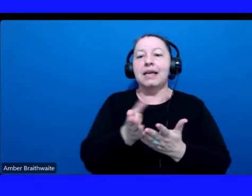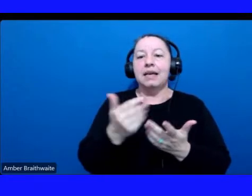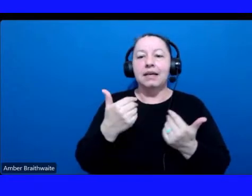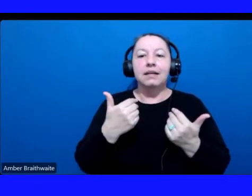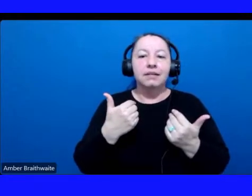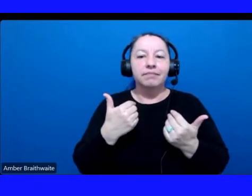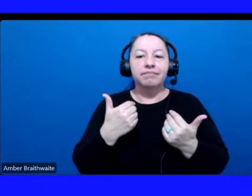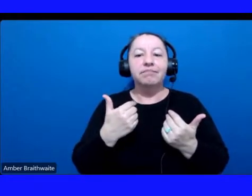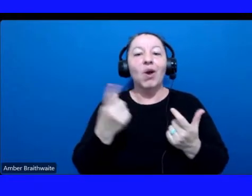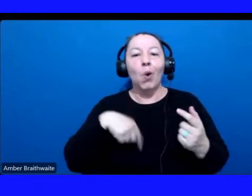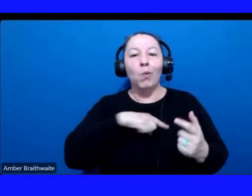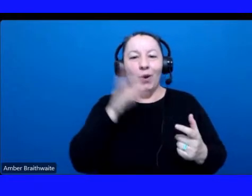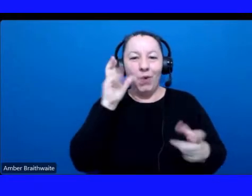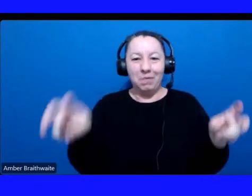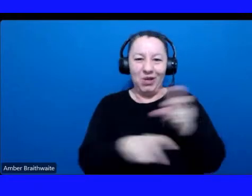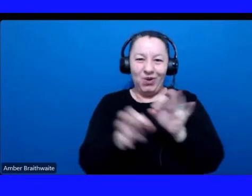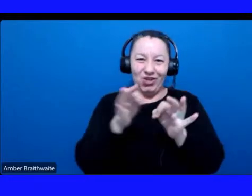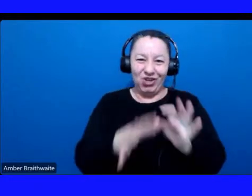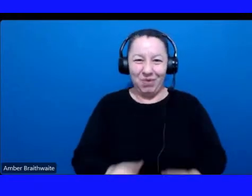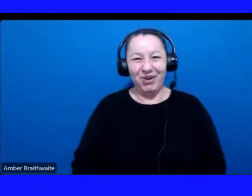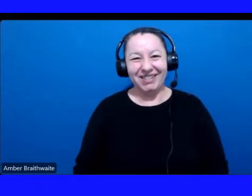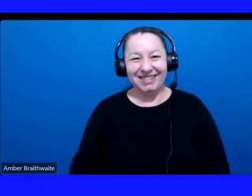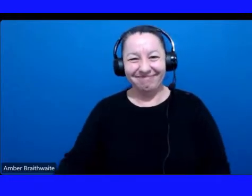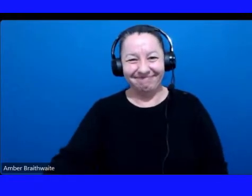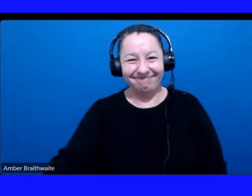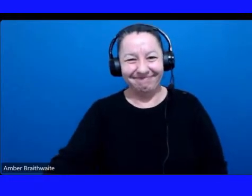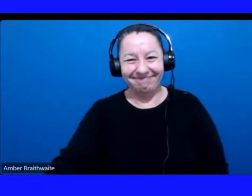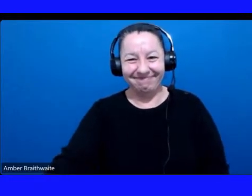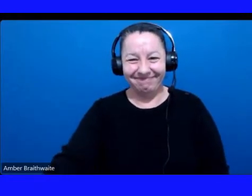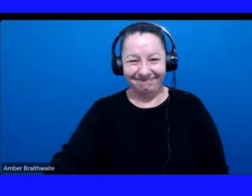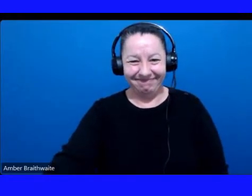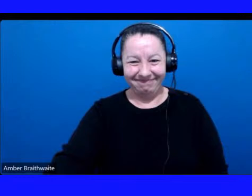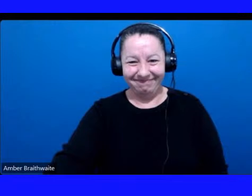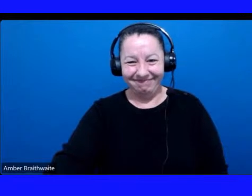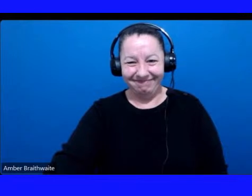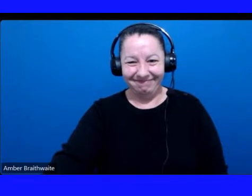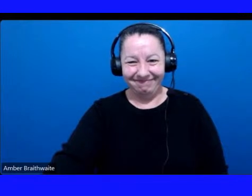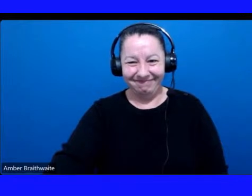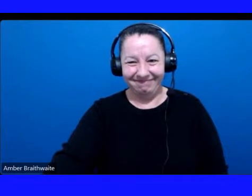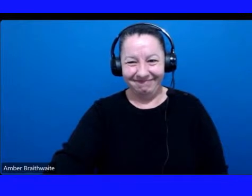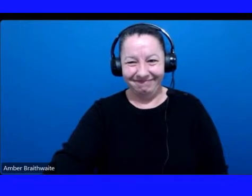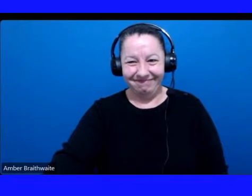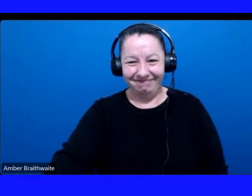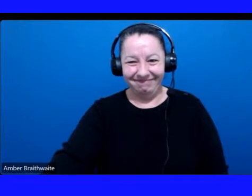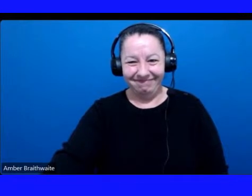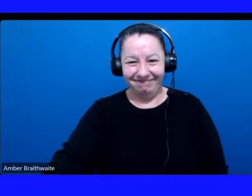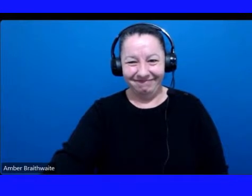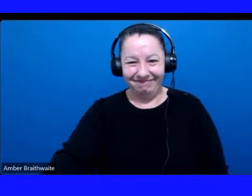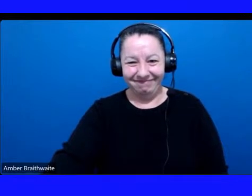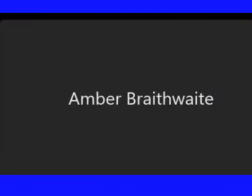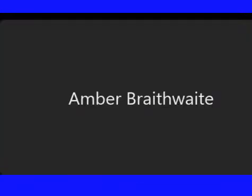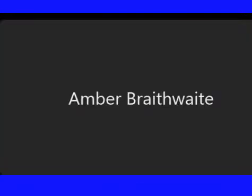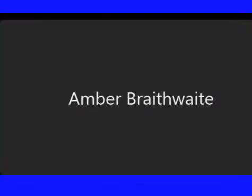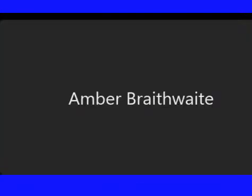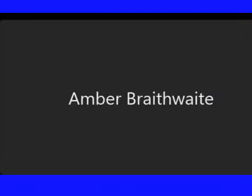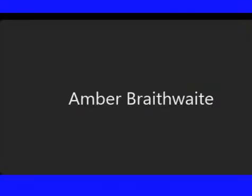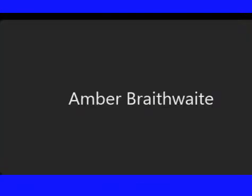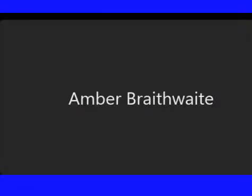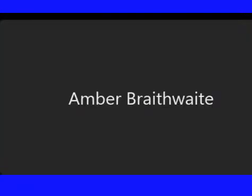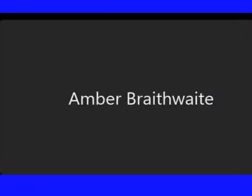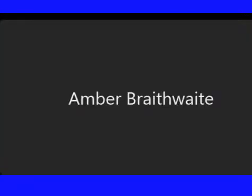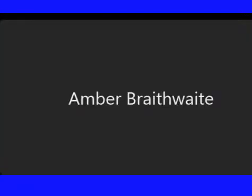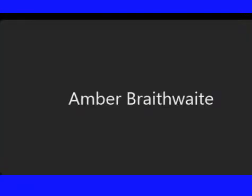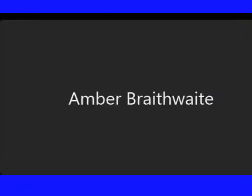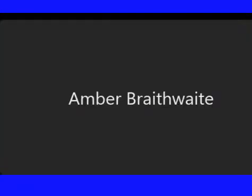couple of years under the leadership of Dr. Manish Parikh to improve our OR operational efficiency and